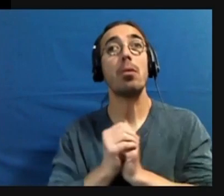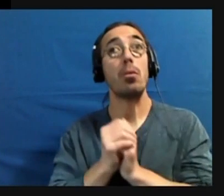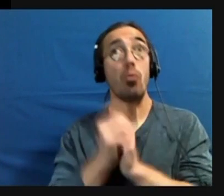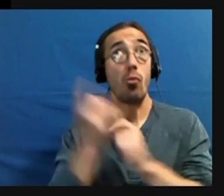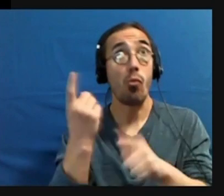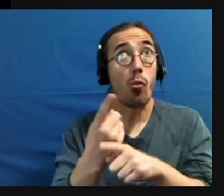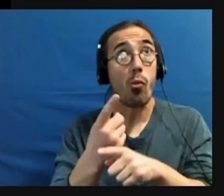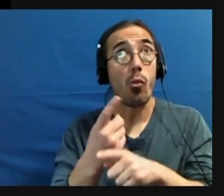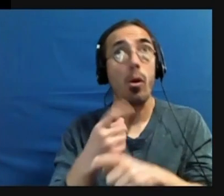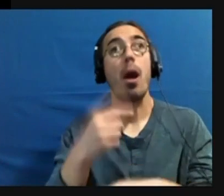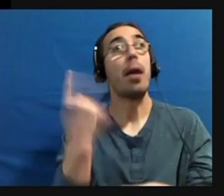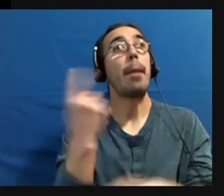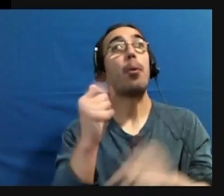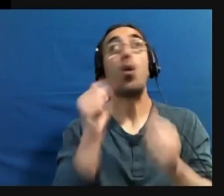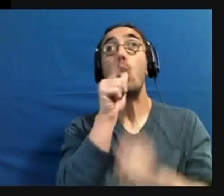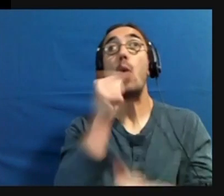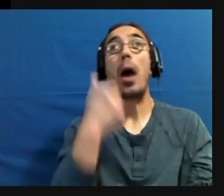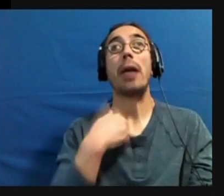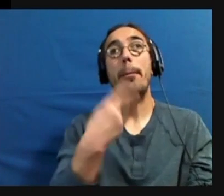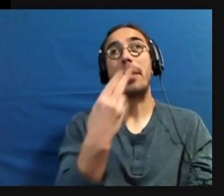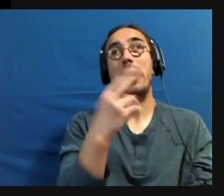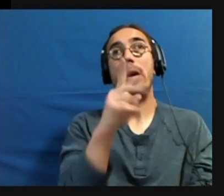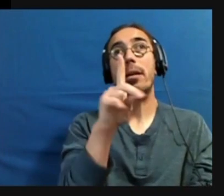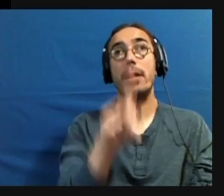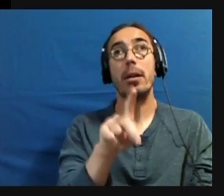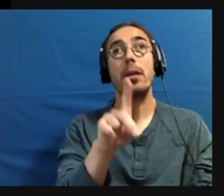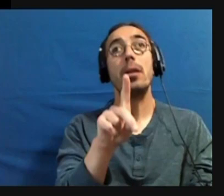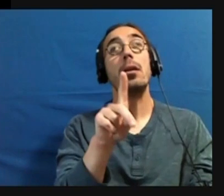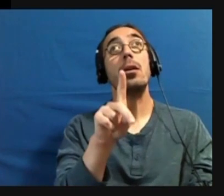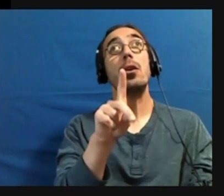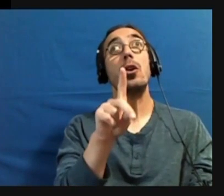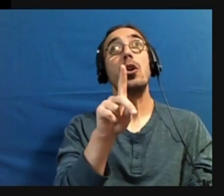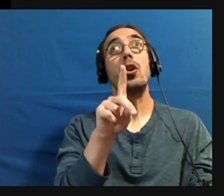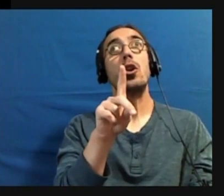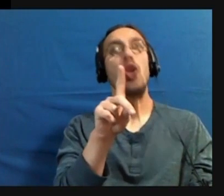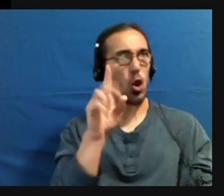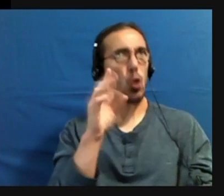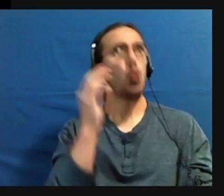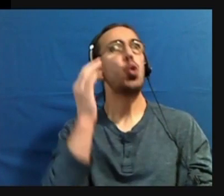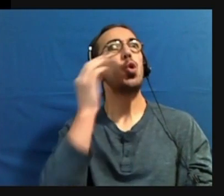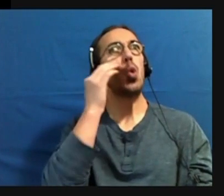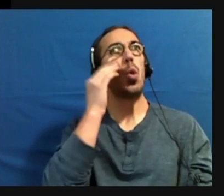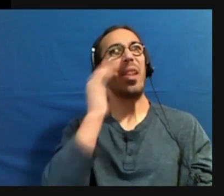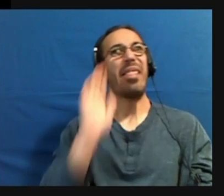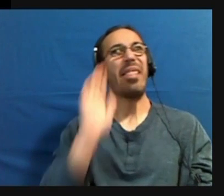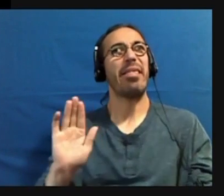Someone with a PhD is you're going to listen, or you're going to recognize that their